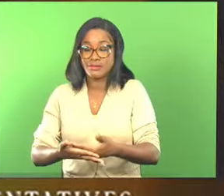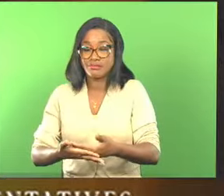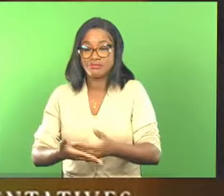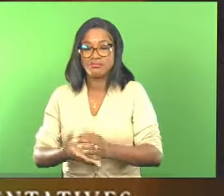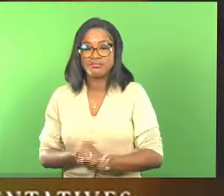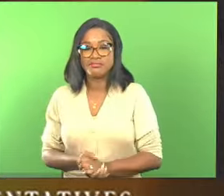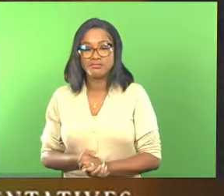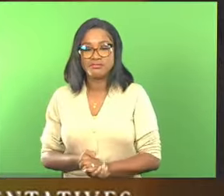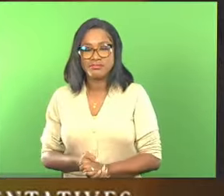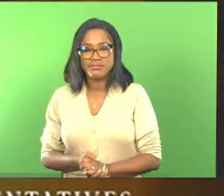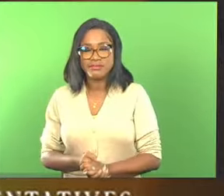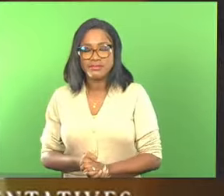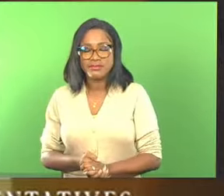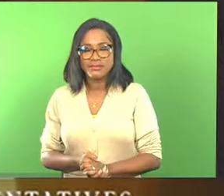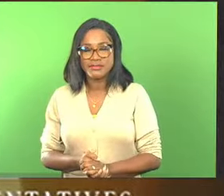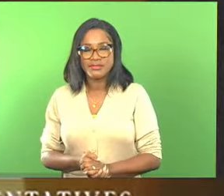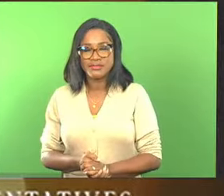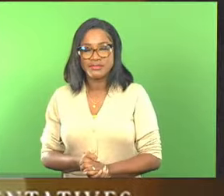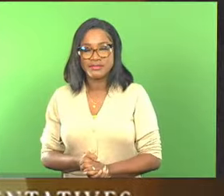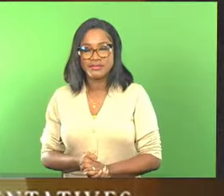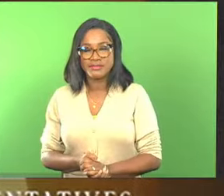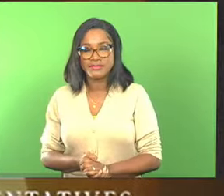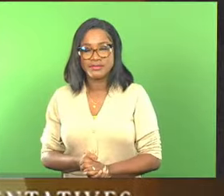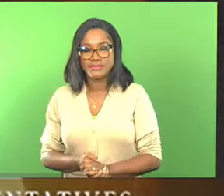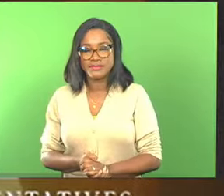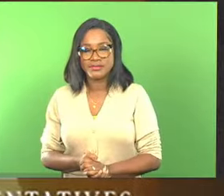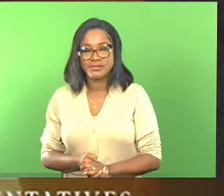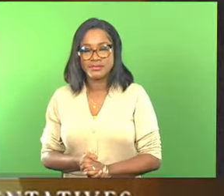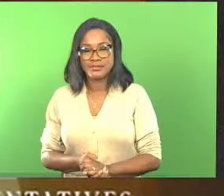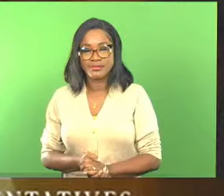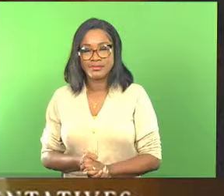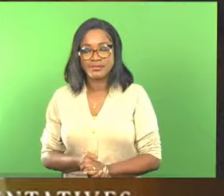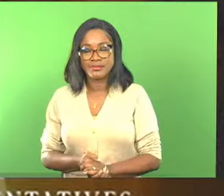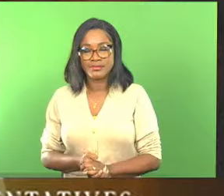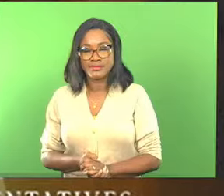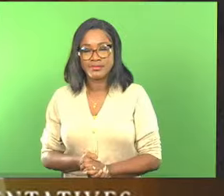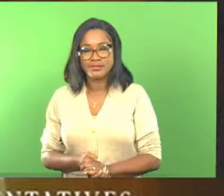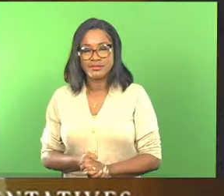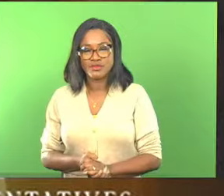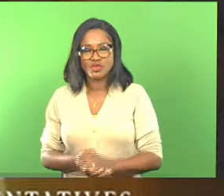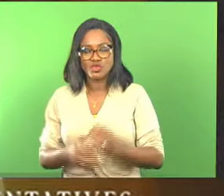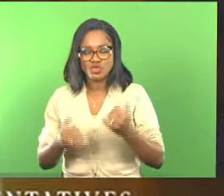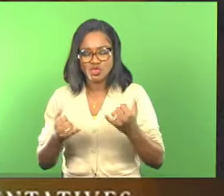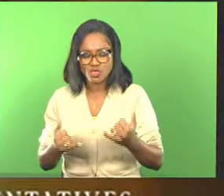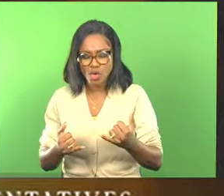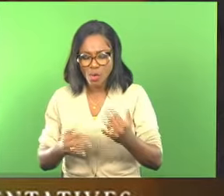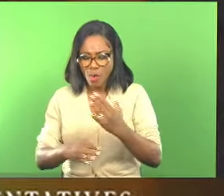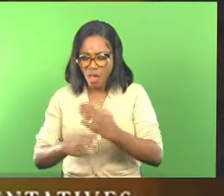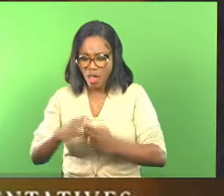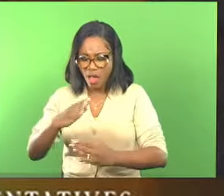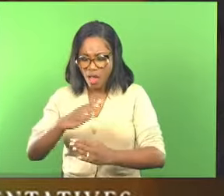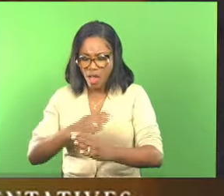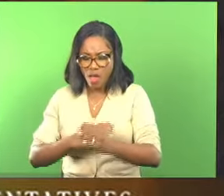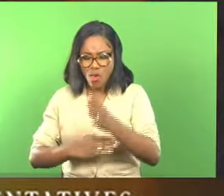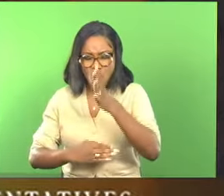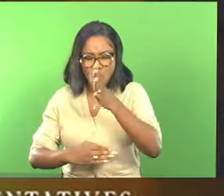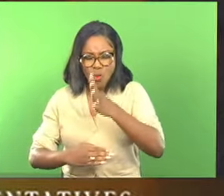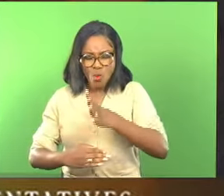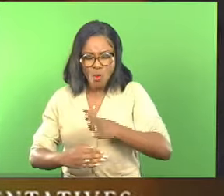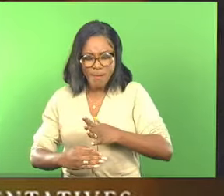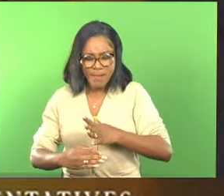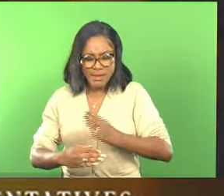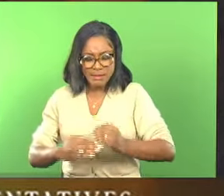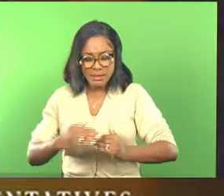We are strengthening the hands of women to build a modern